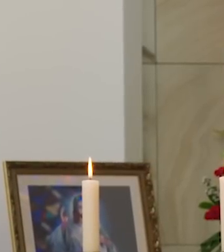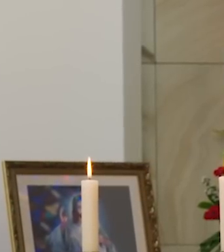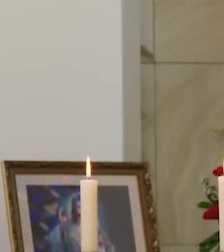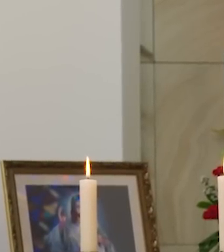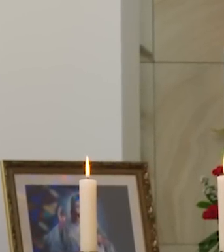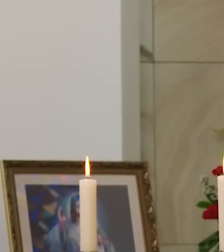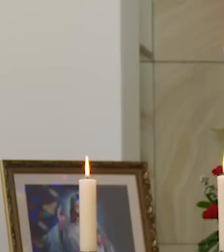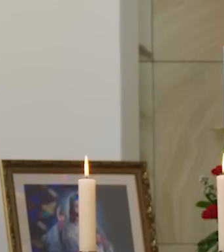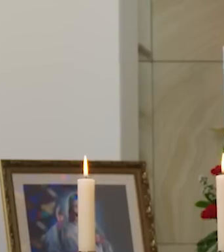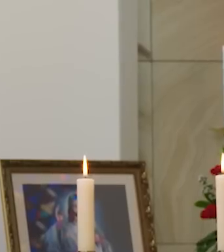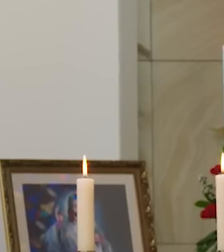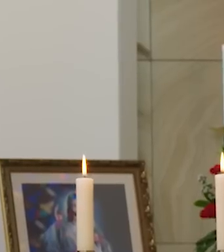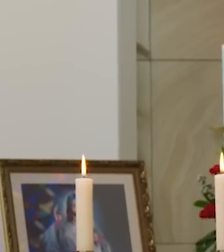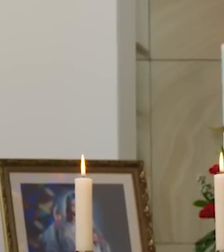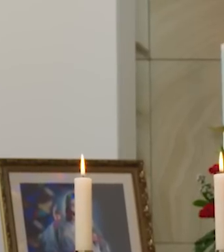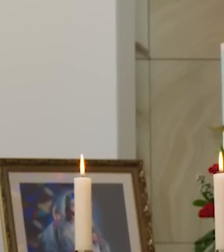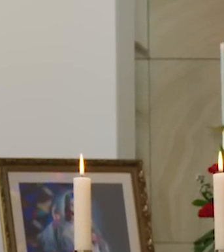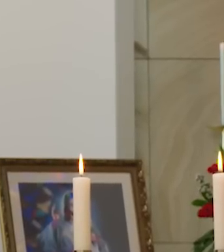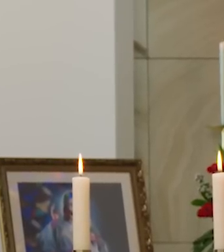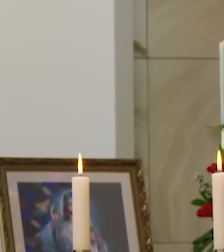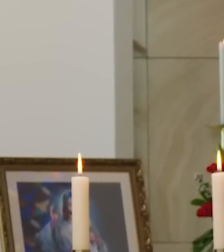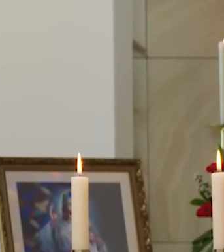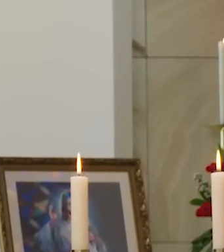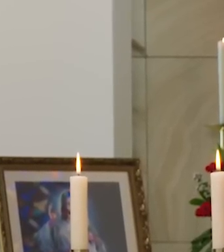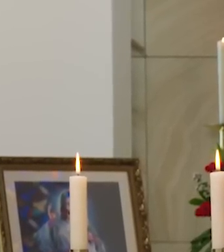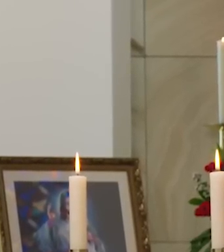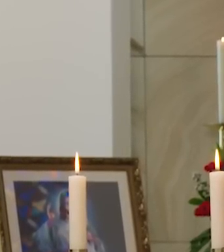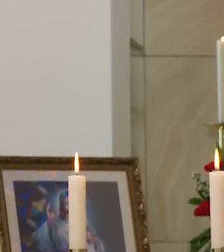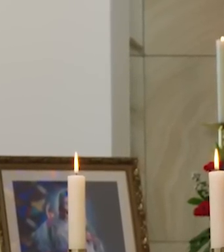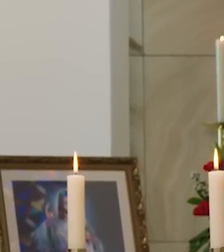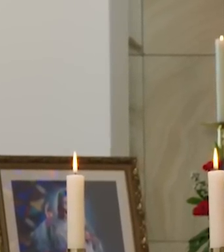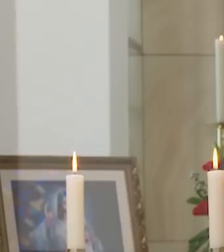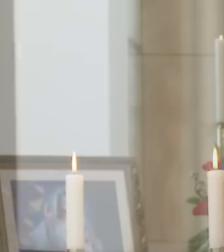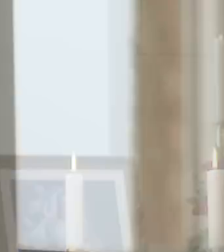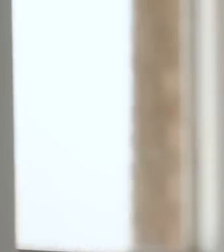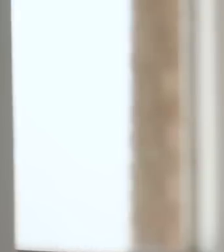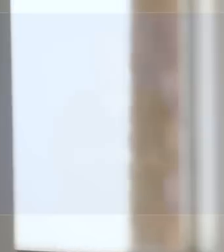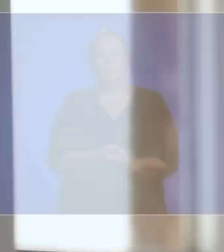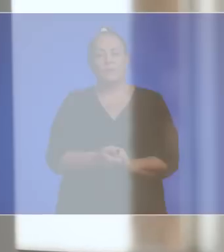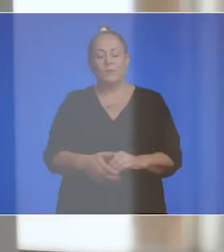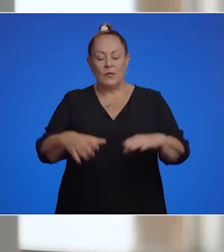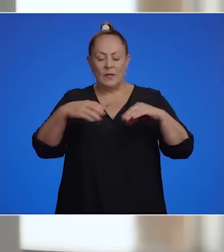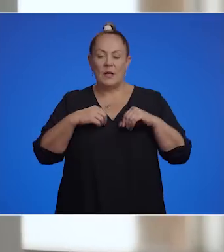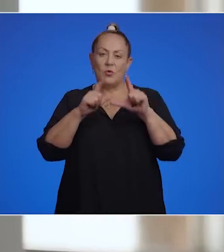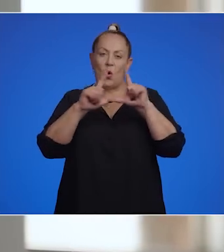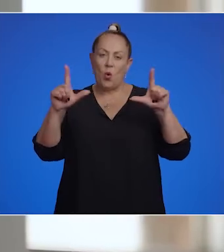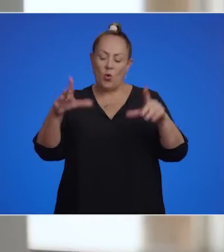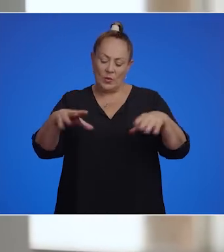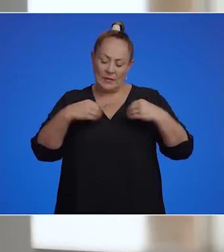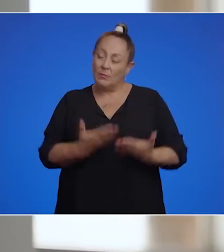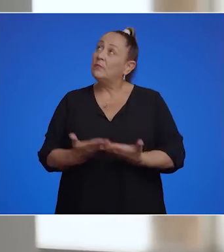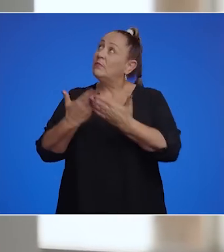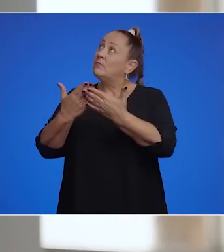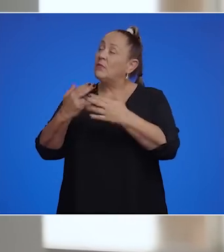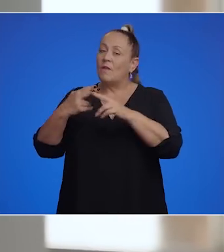at your hands for the praise and glory of his name, for our good and the good of his holy church. Accept, O Lord, we pray,